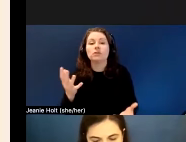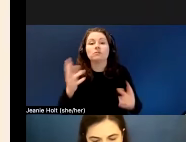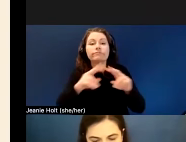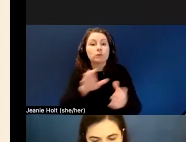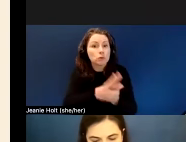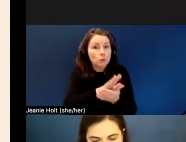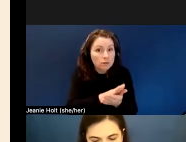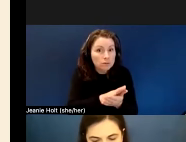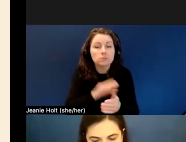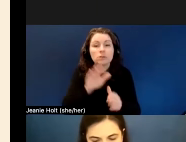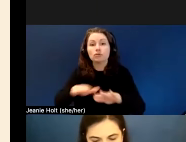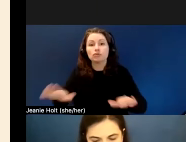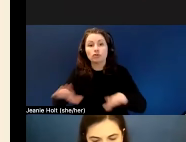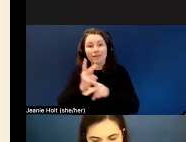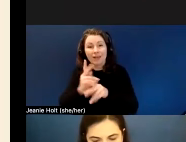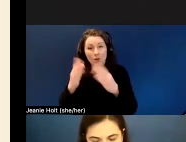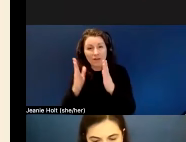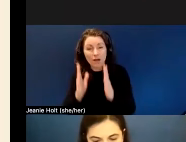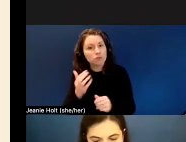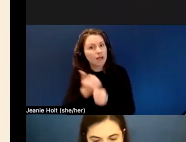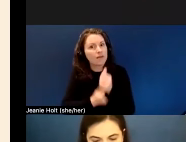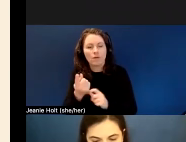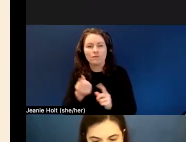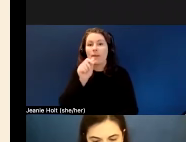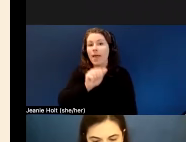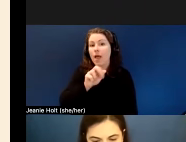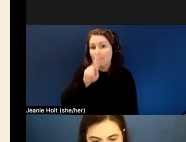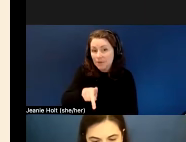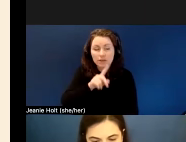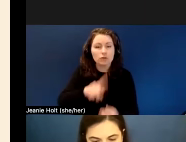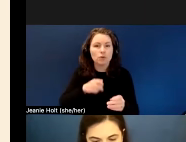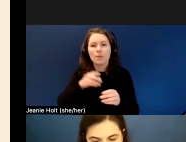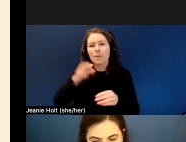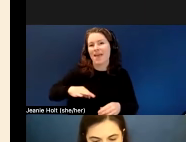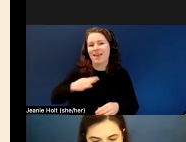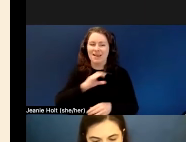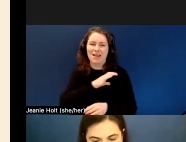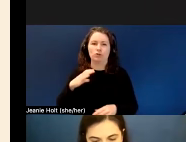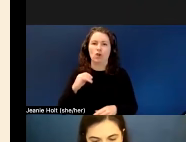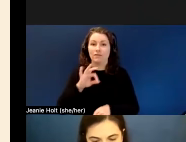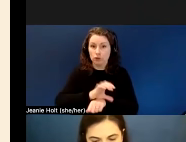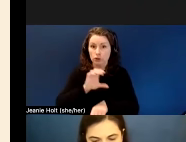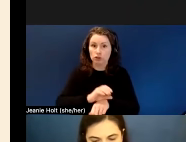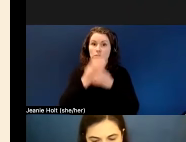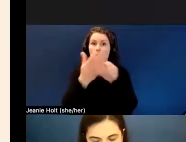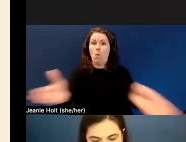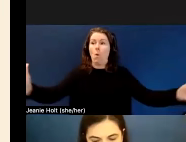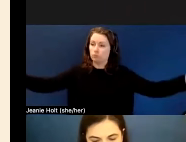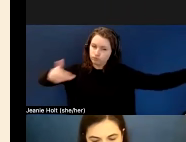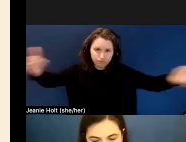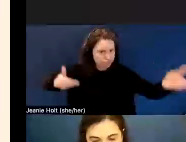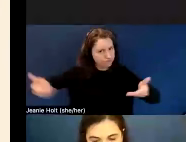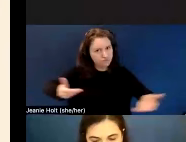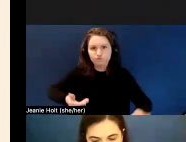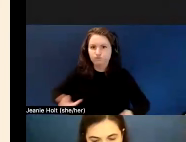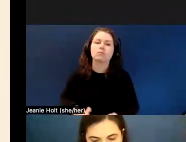childcare providers, everyone from the AARP to the Maine Council of Churches, and we're able to cast that wide net